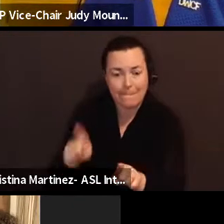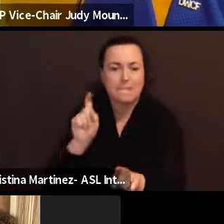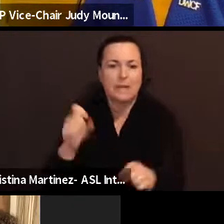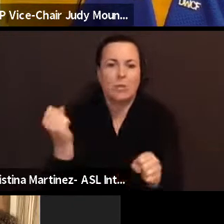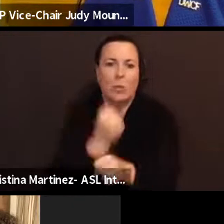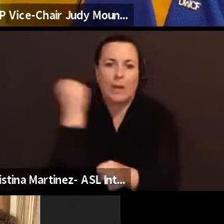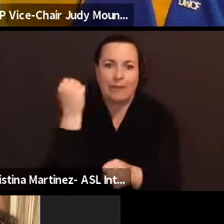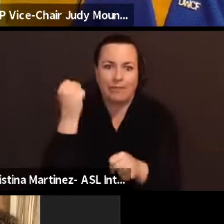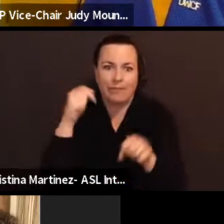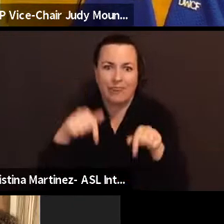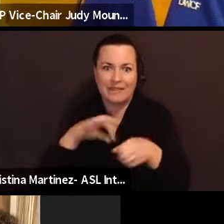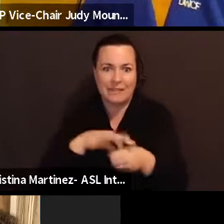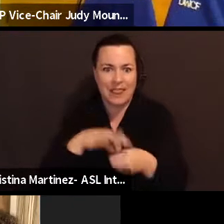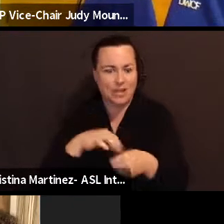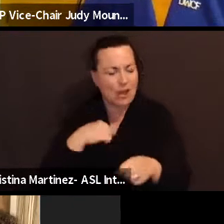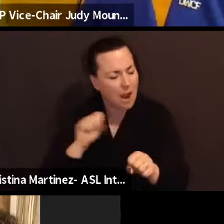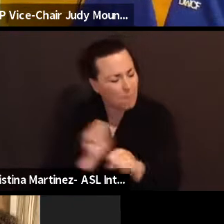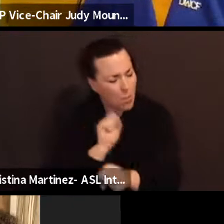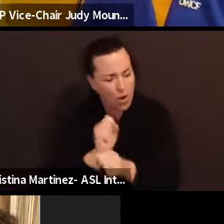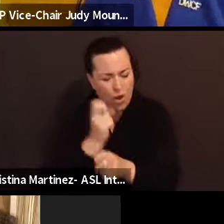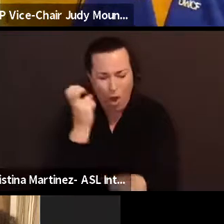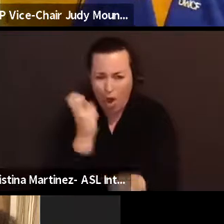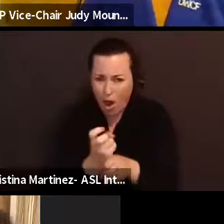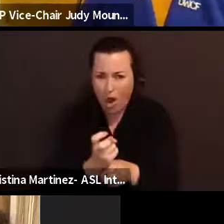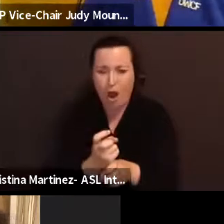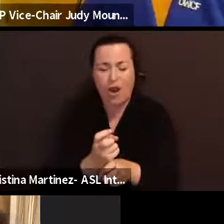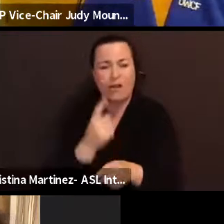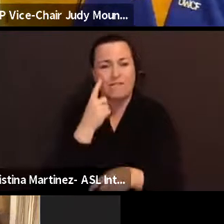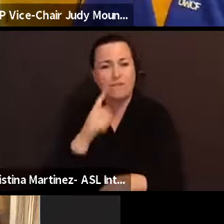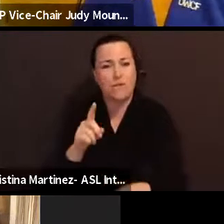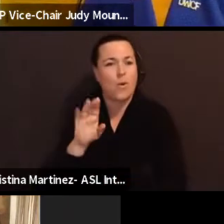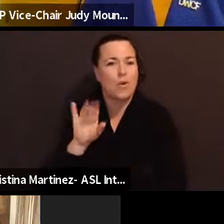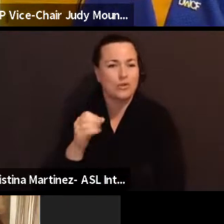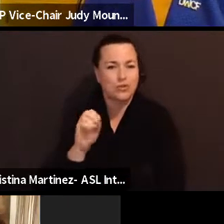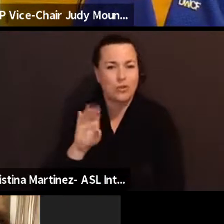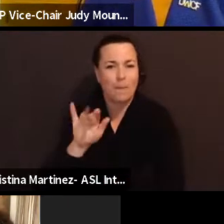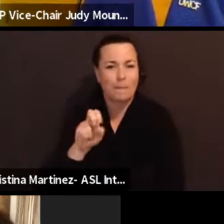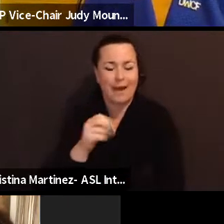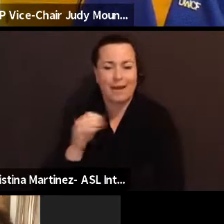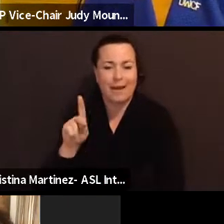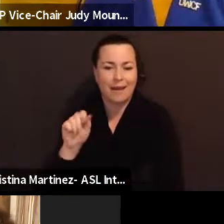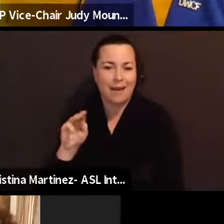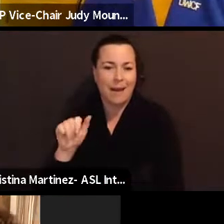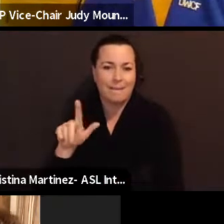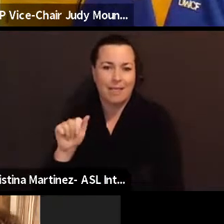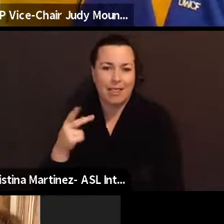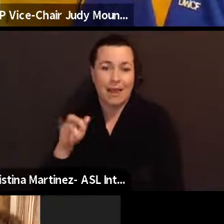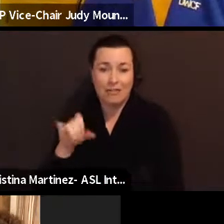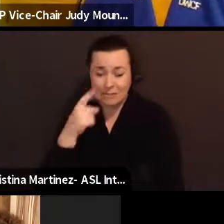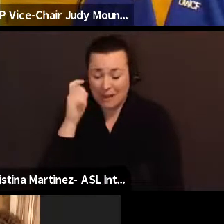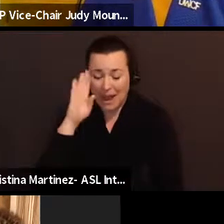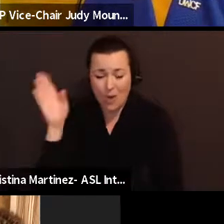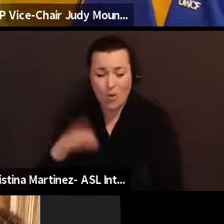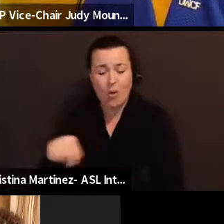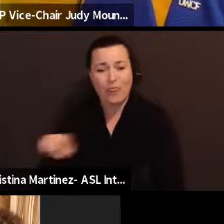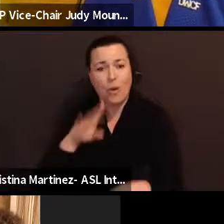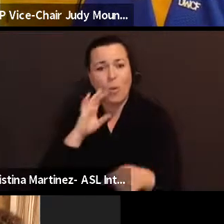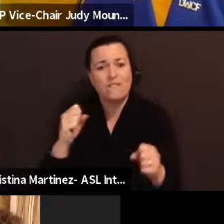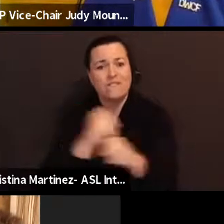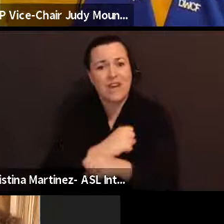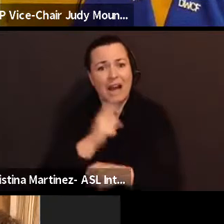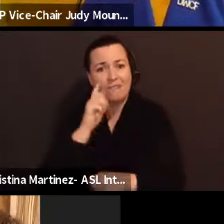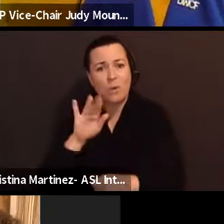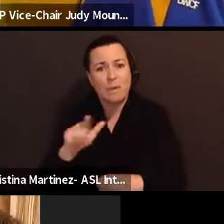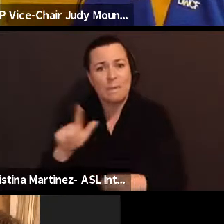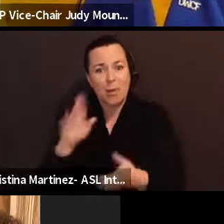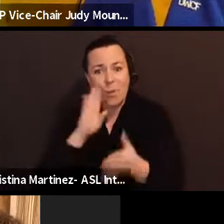elect Joe Biden and Kamala Harris because I know that they are going to fight for a bill that expands on the Affordable Care Act so that more Americans